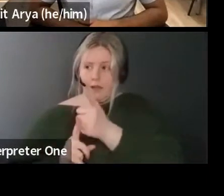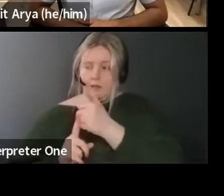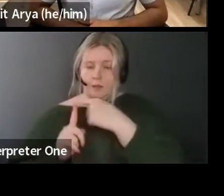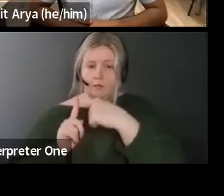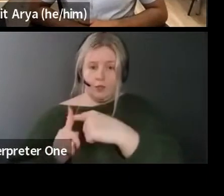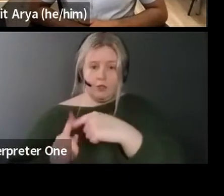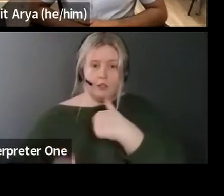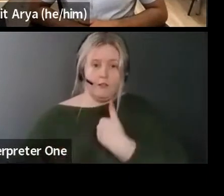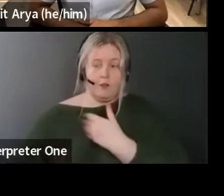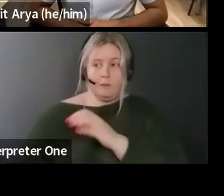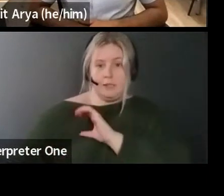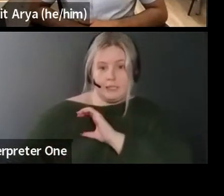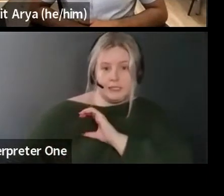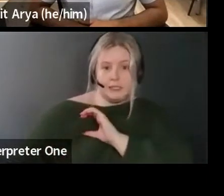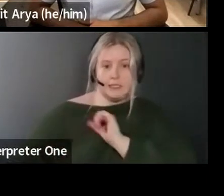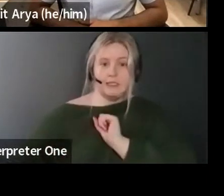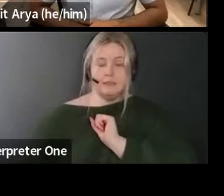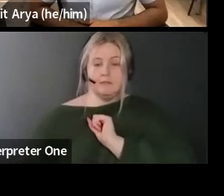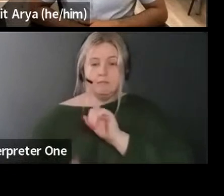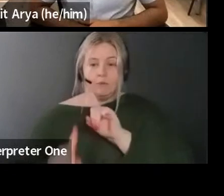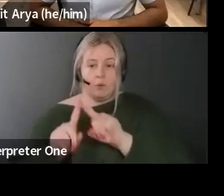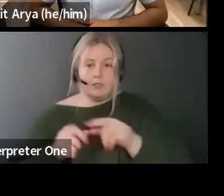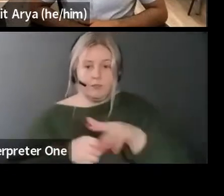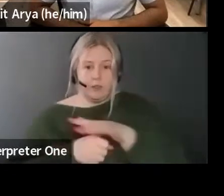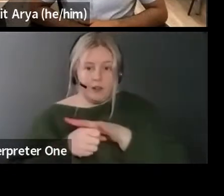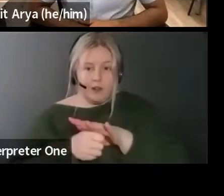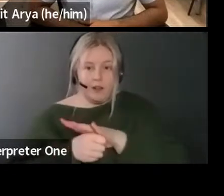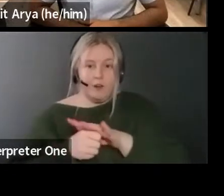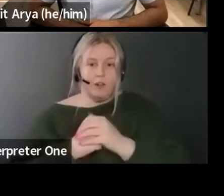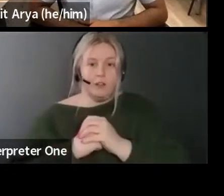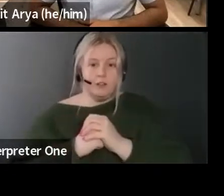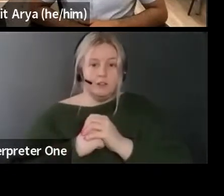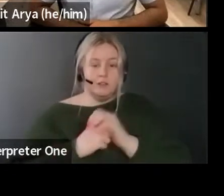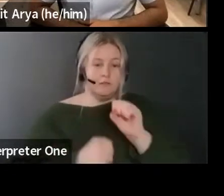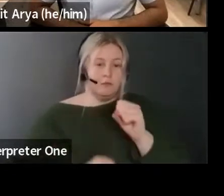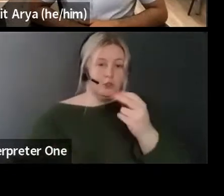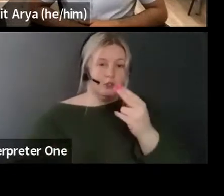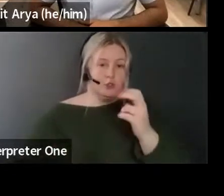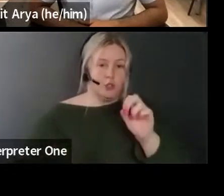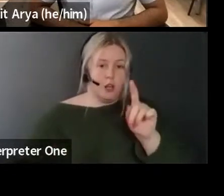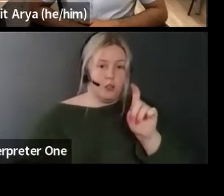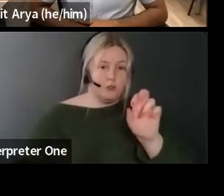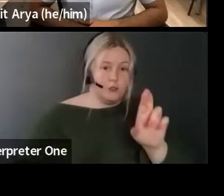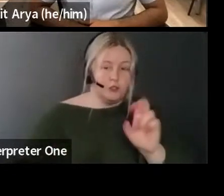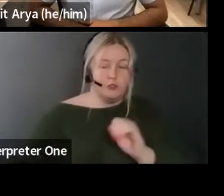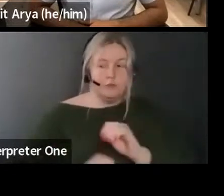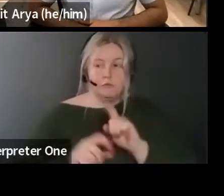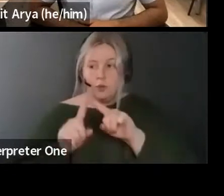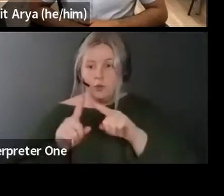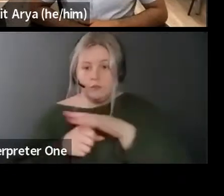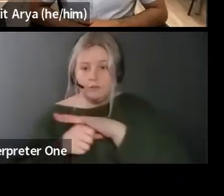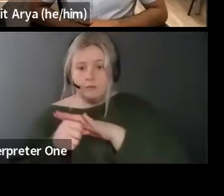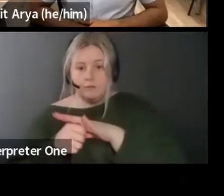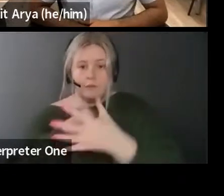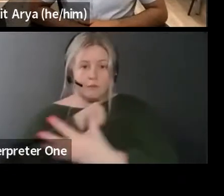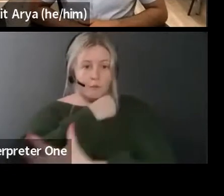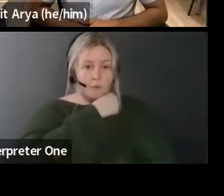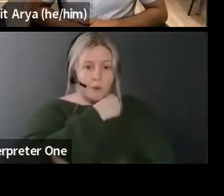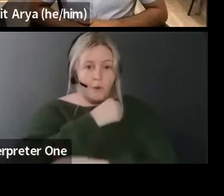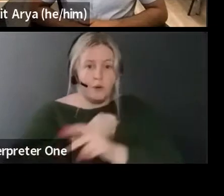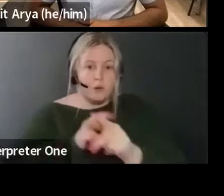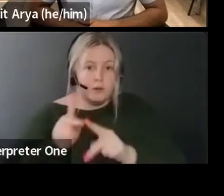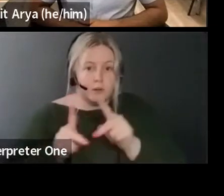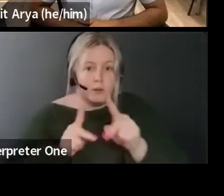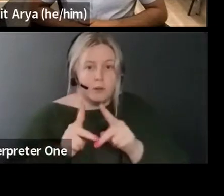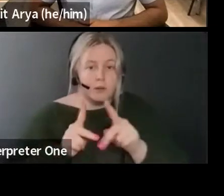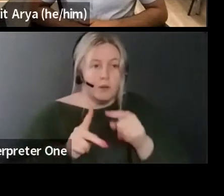police in different areas, either at encampments or shelters or around areas where there is poor people, and they push